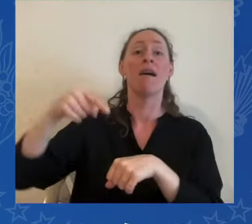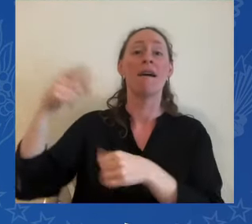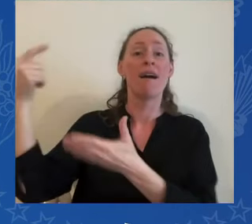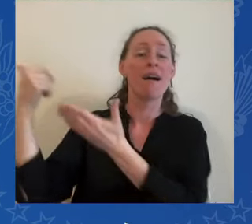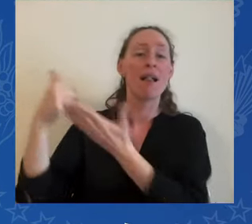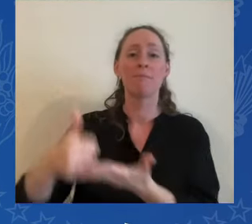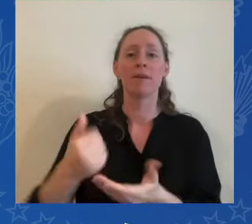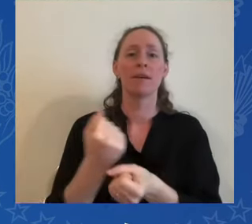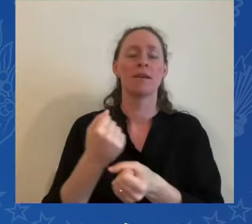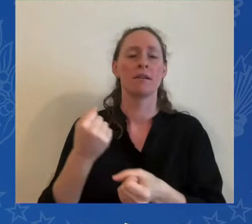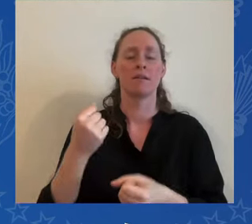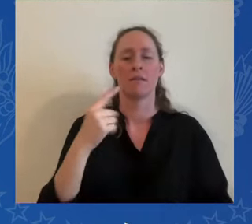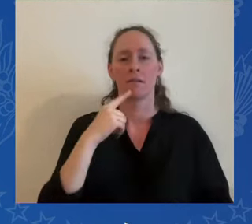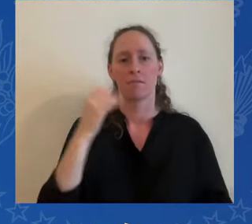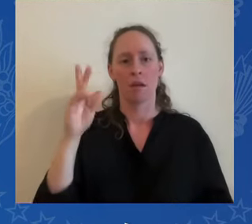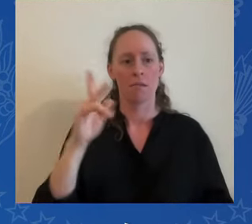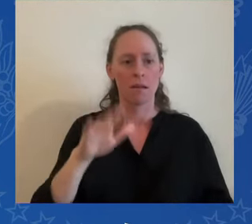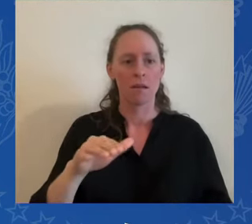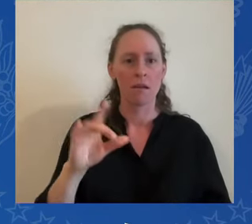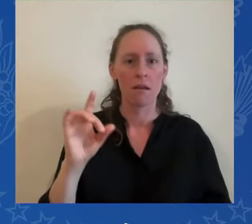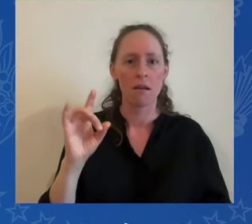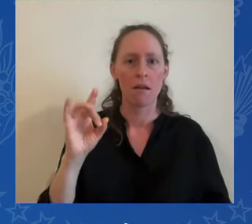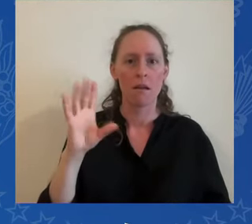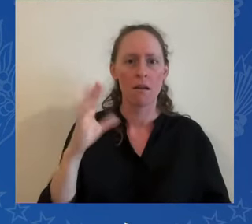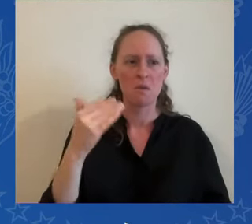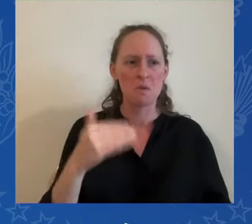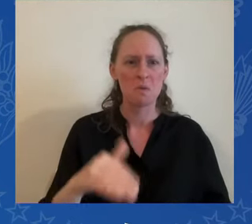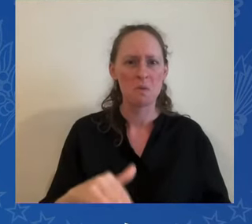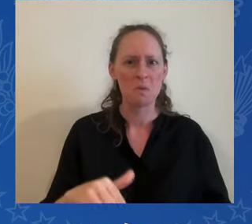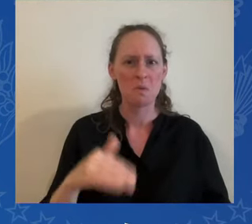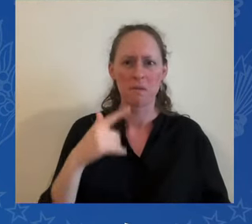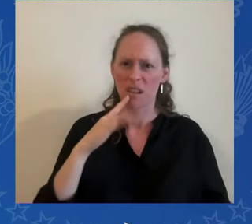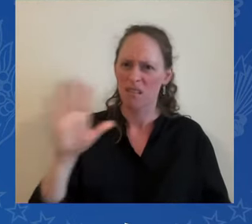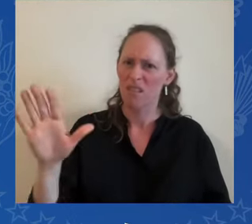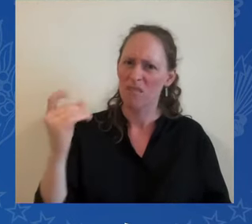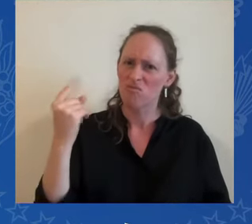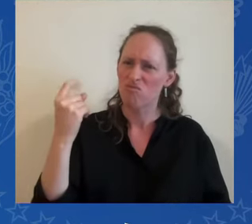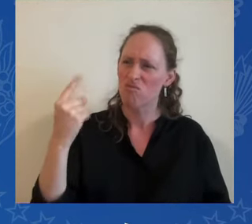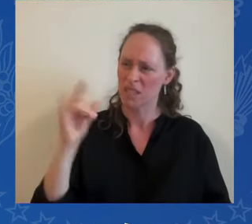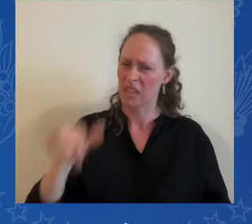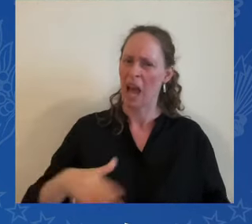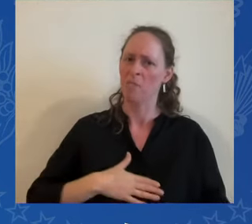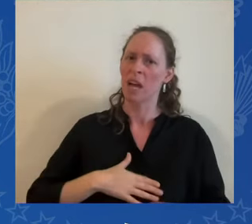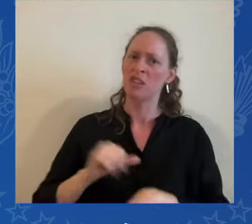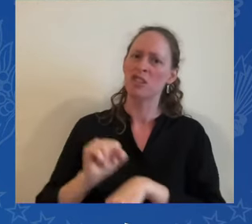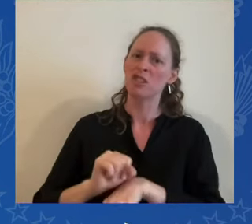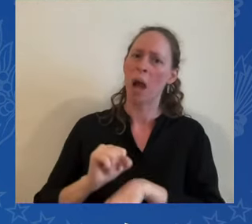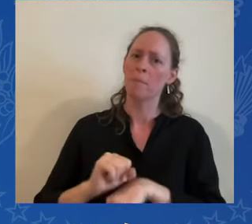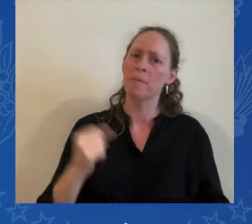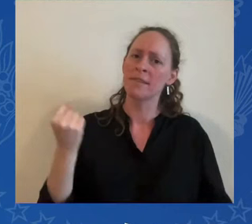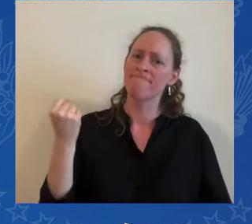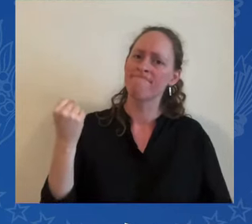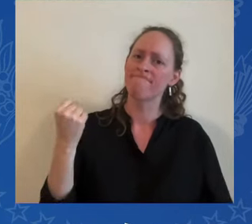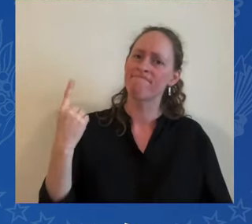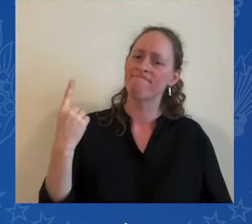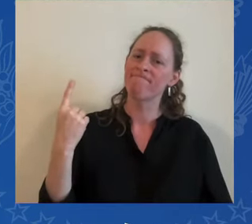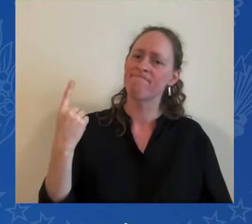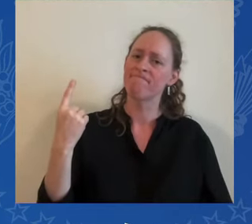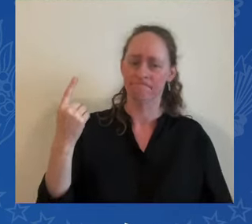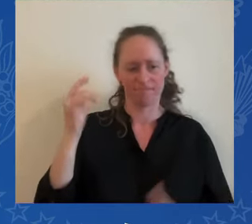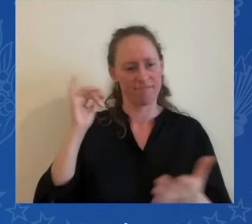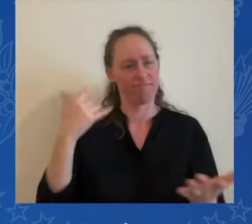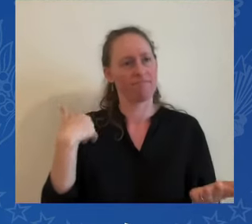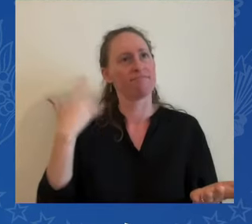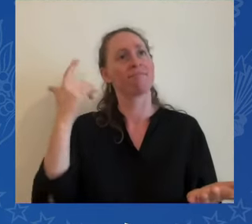for. You know, I think one of your, you know, you signed up for, I think